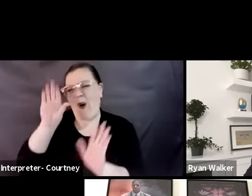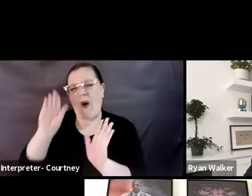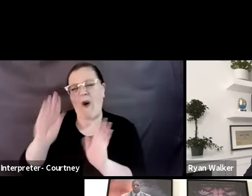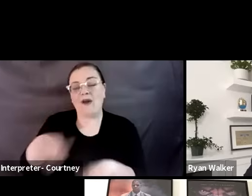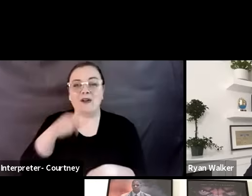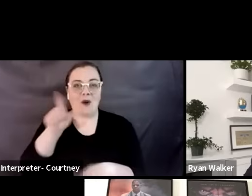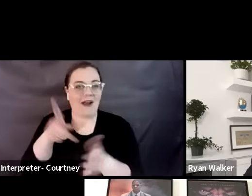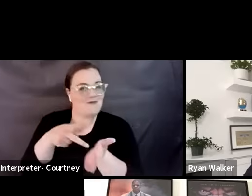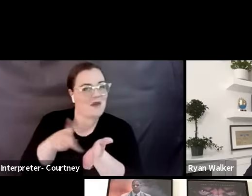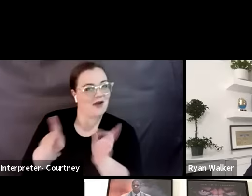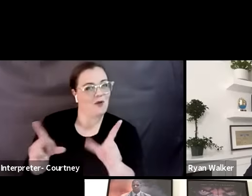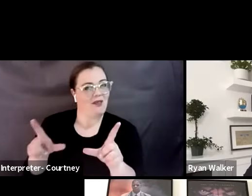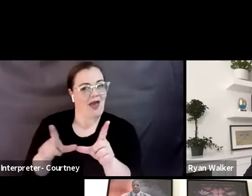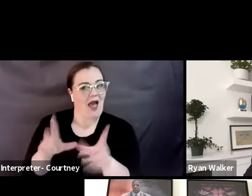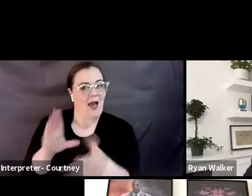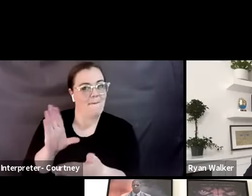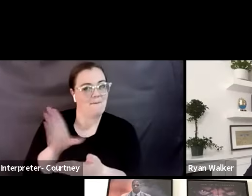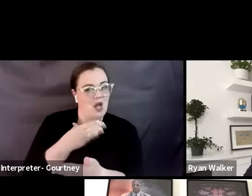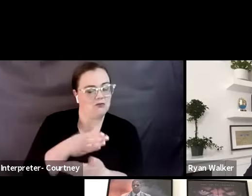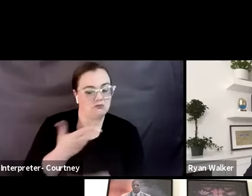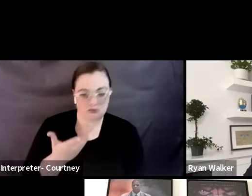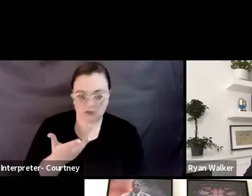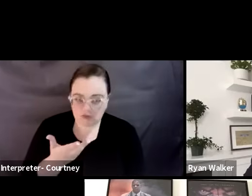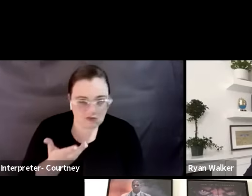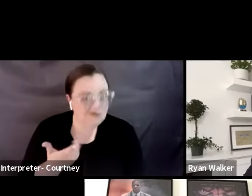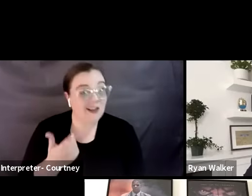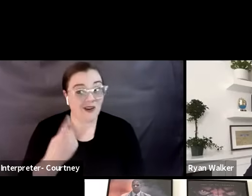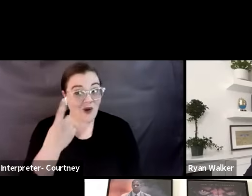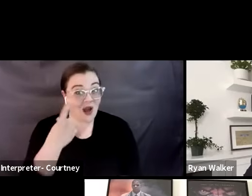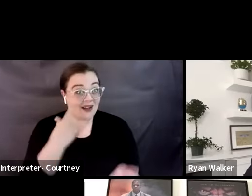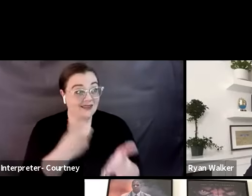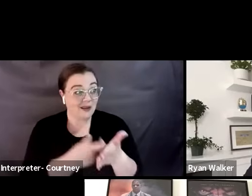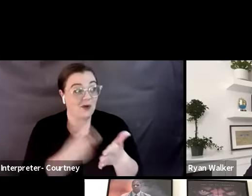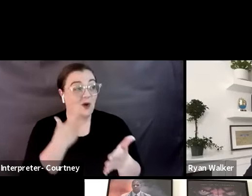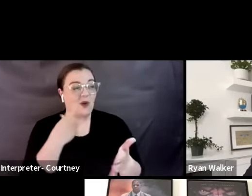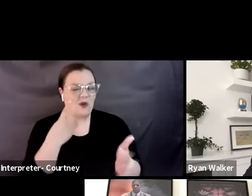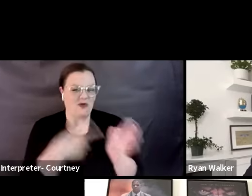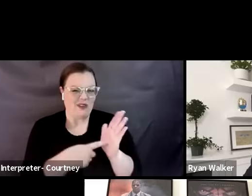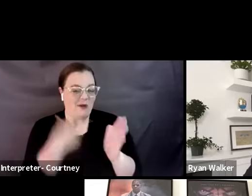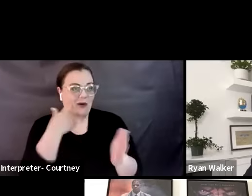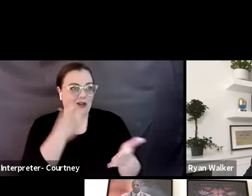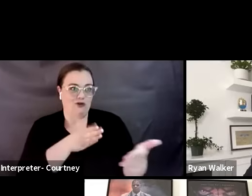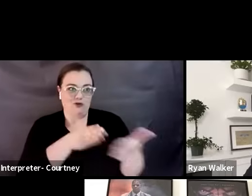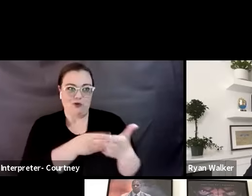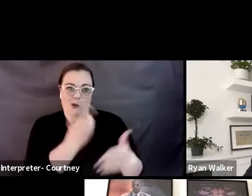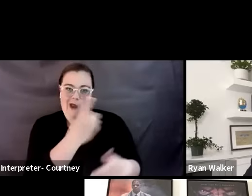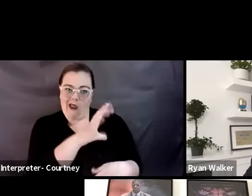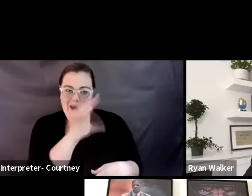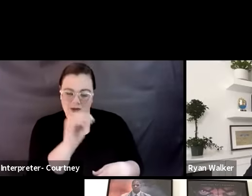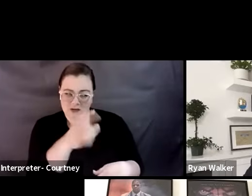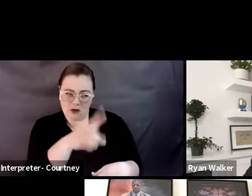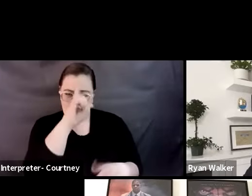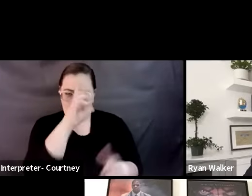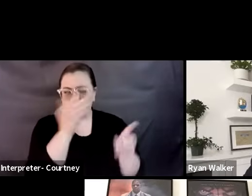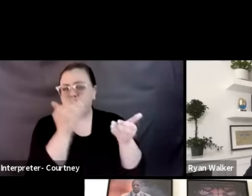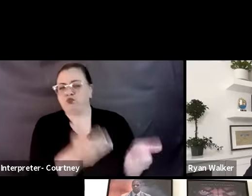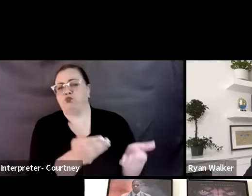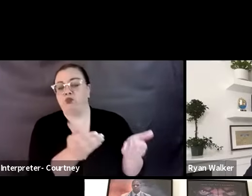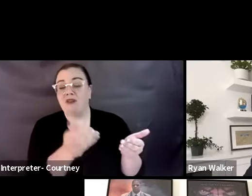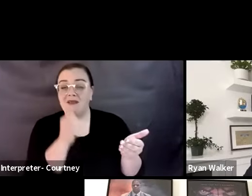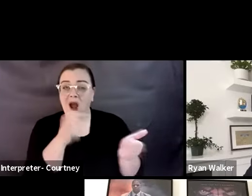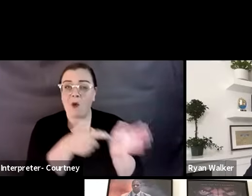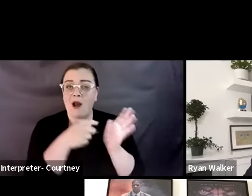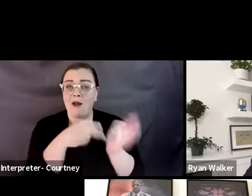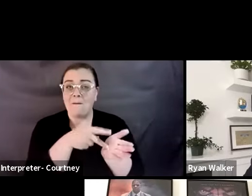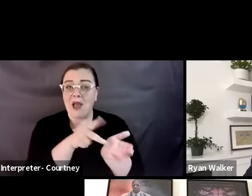to think that the Copyright Act, some nebulous portion that I can't find anywhere, doesn't require them to pay. So they